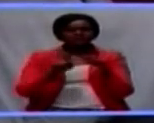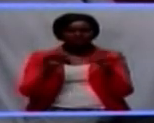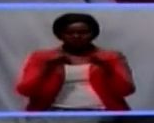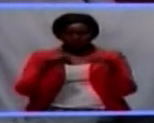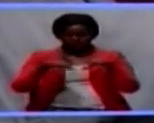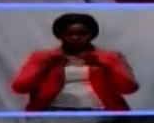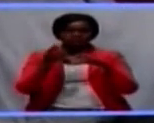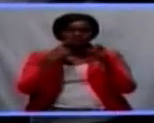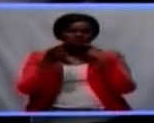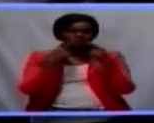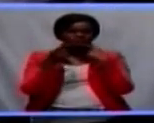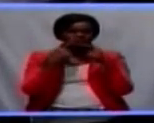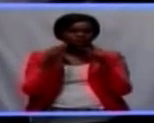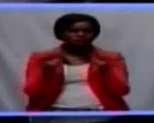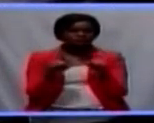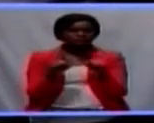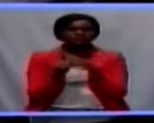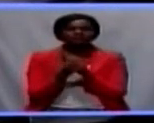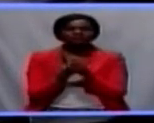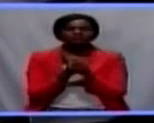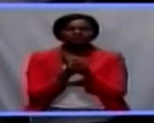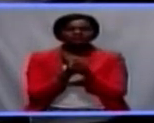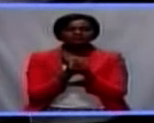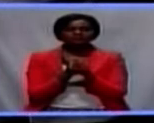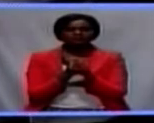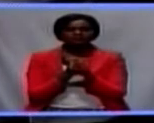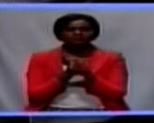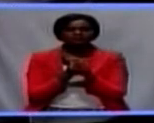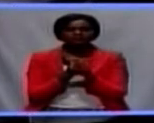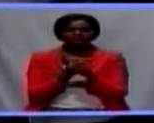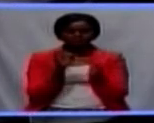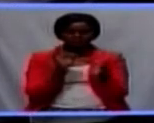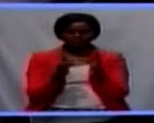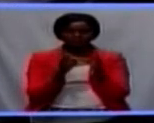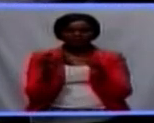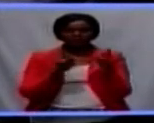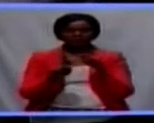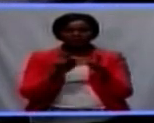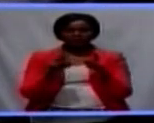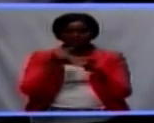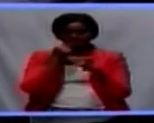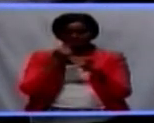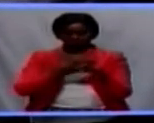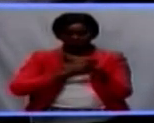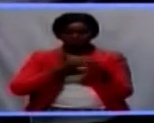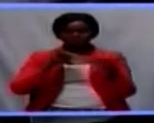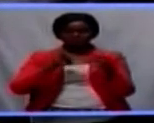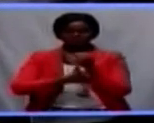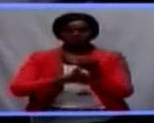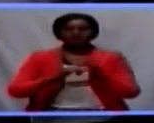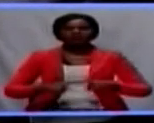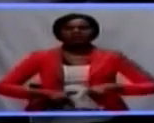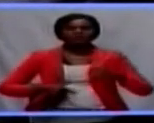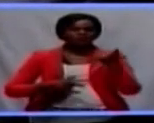talking, okay? And if people condemn my social life and